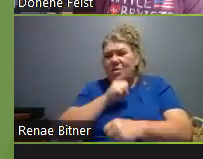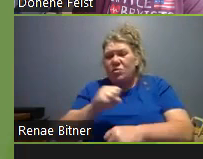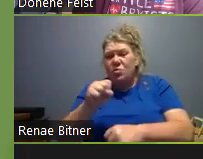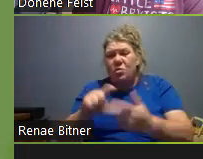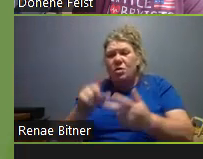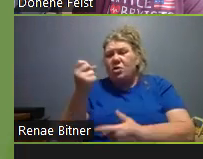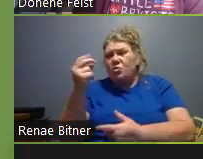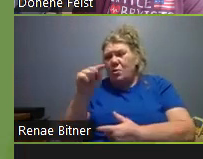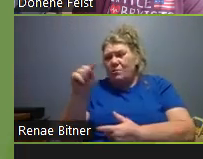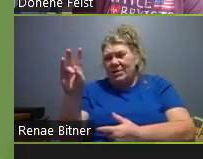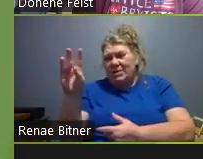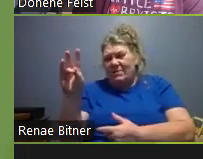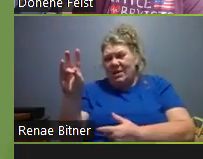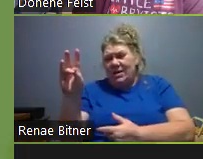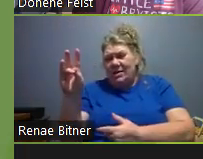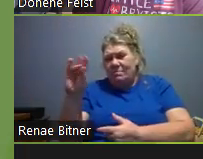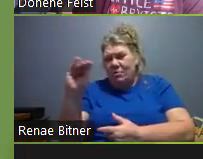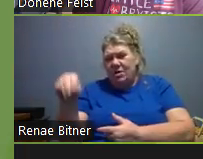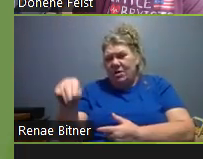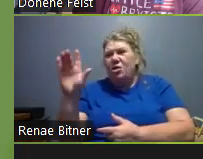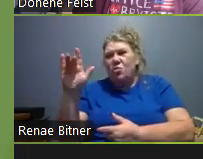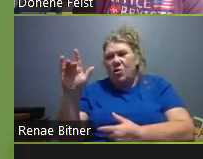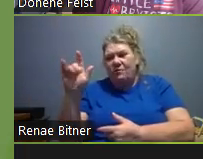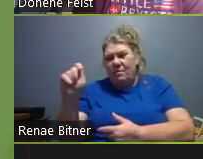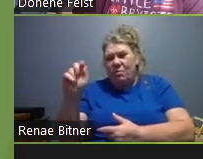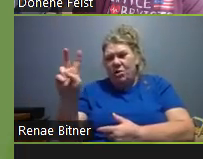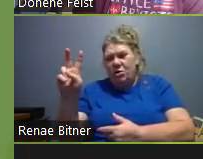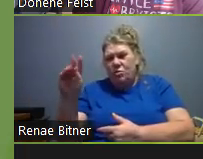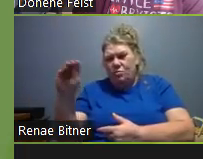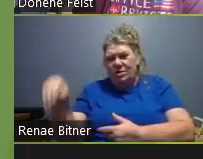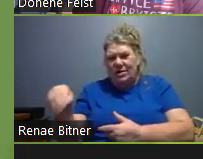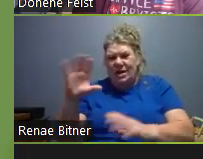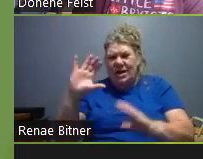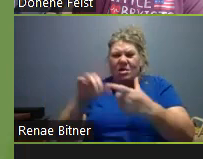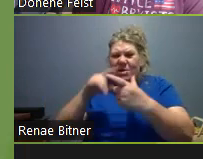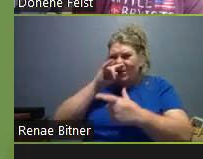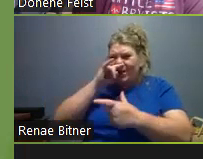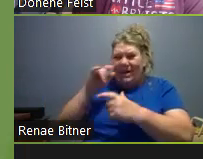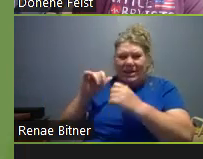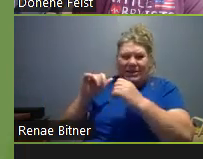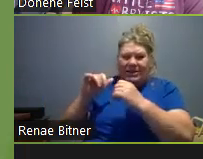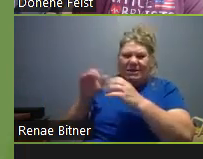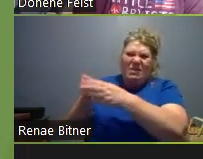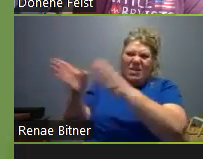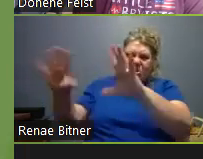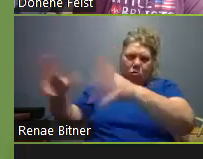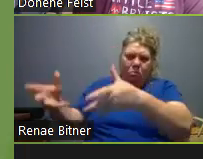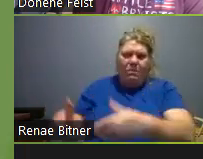17 percent are 25.2% compared to kids that in the general population.